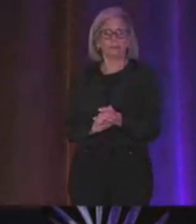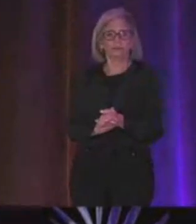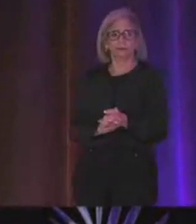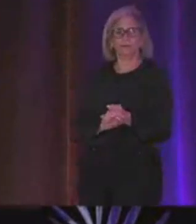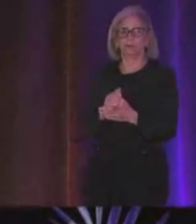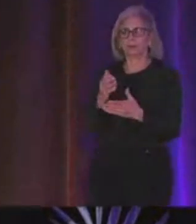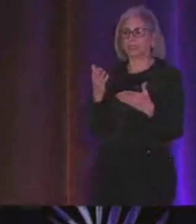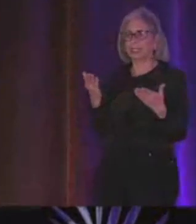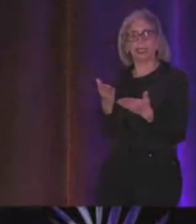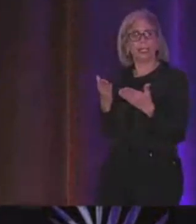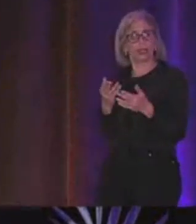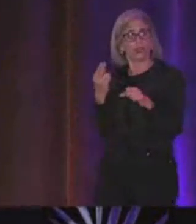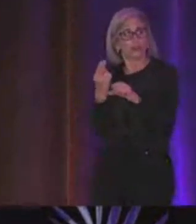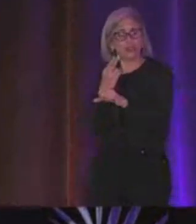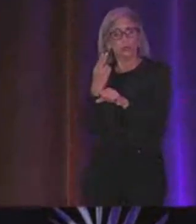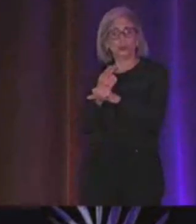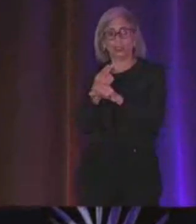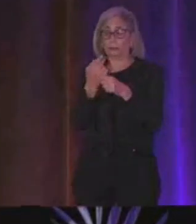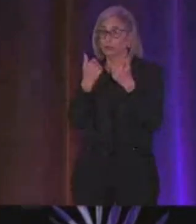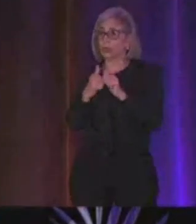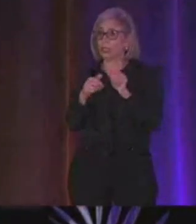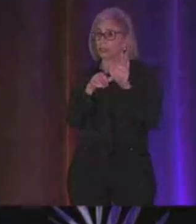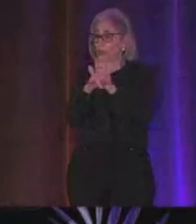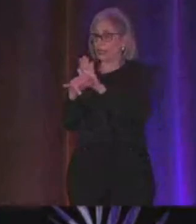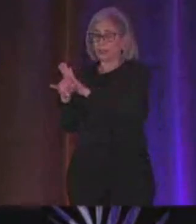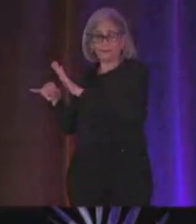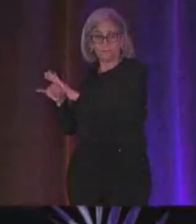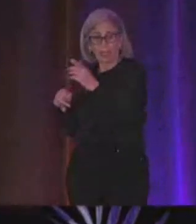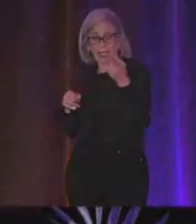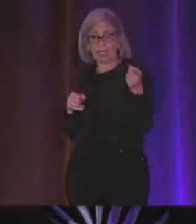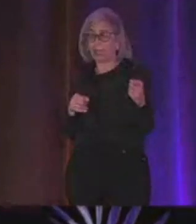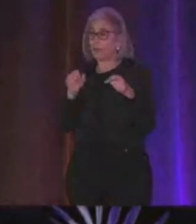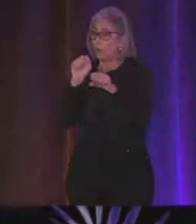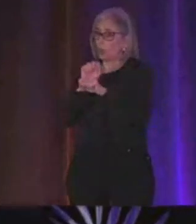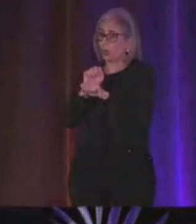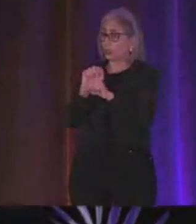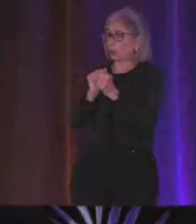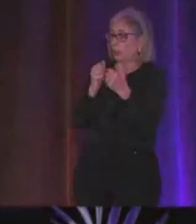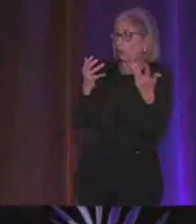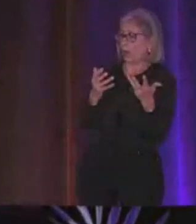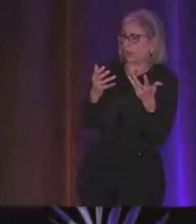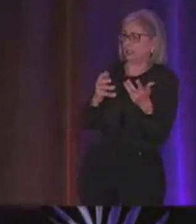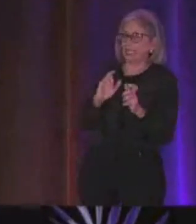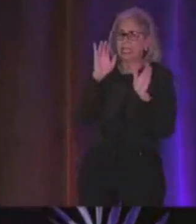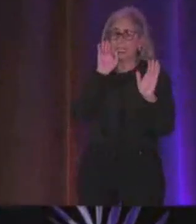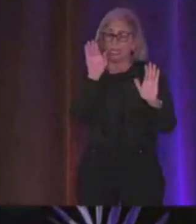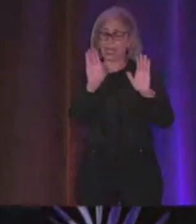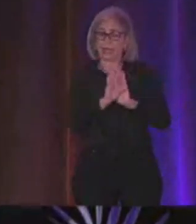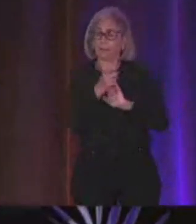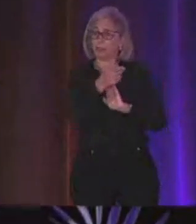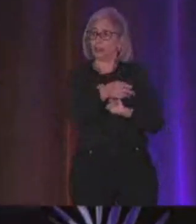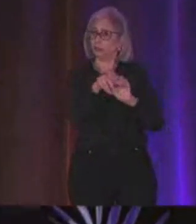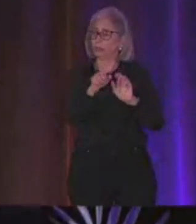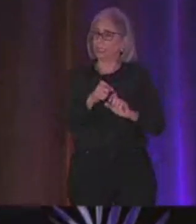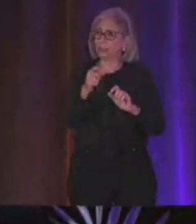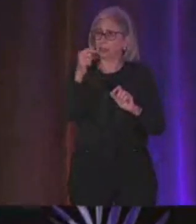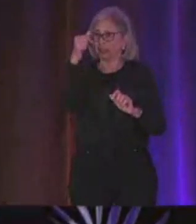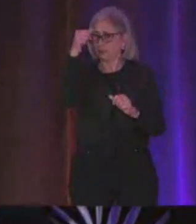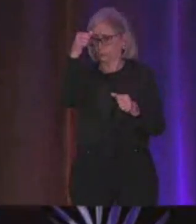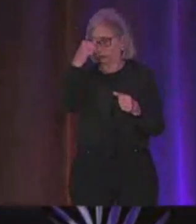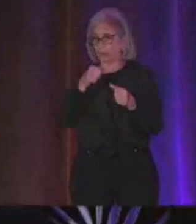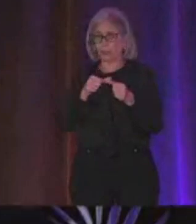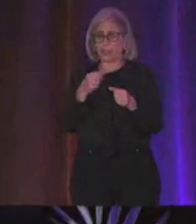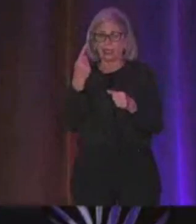So here, the use case that I'm trying to identify or I'm trying to work on is, given an image, you need to determine whether this